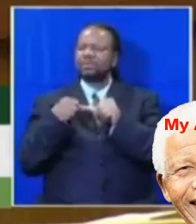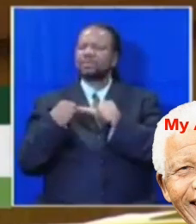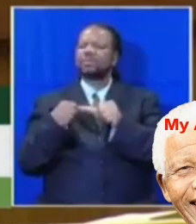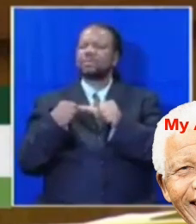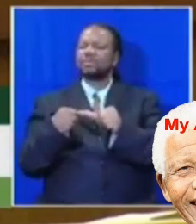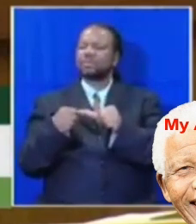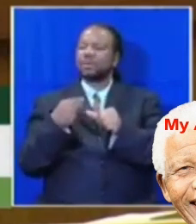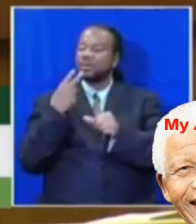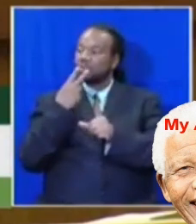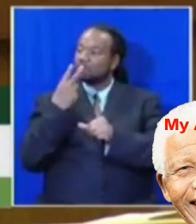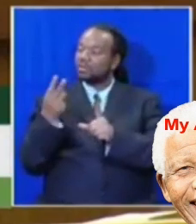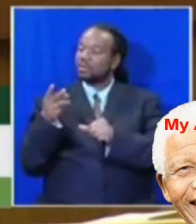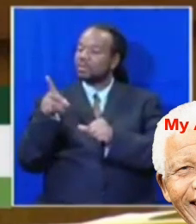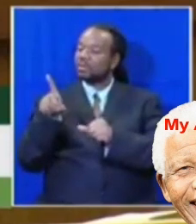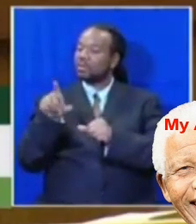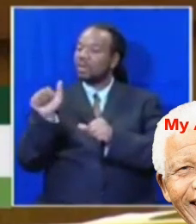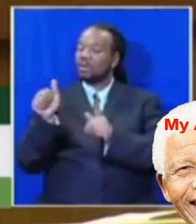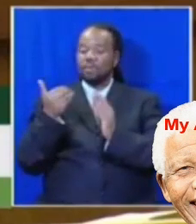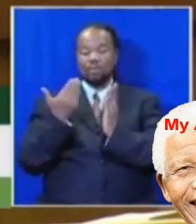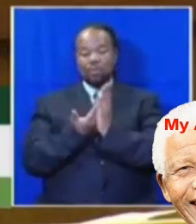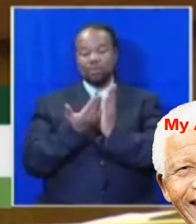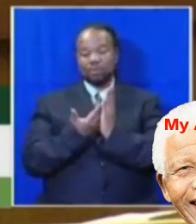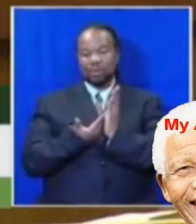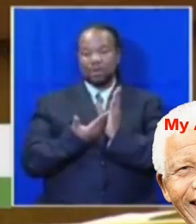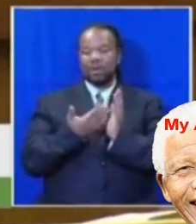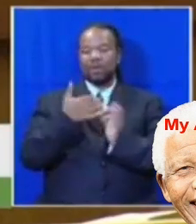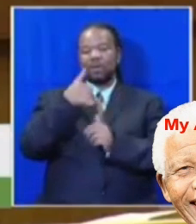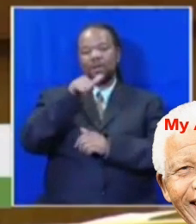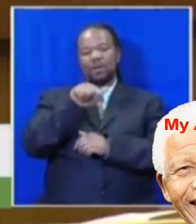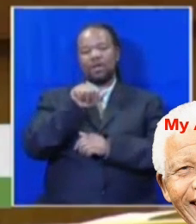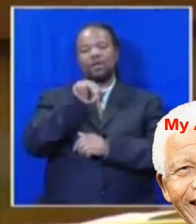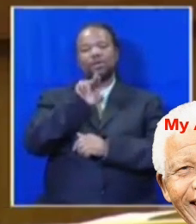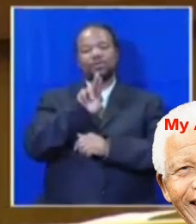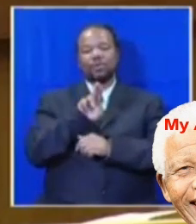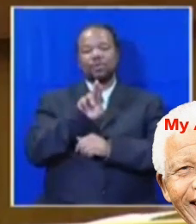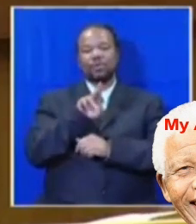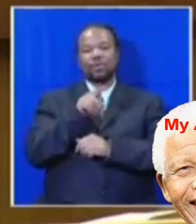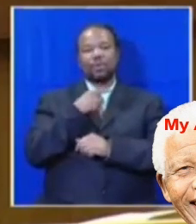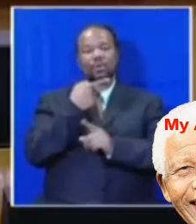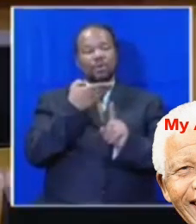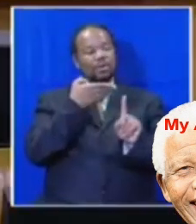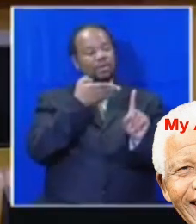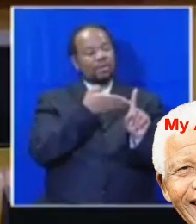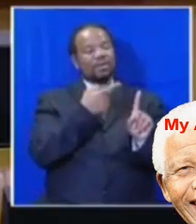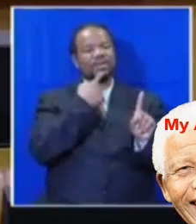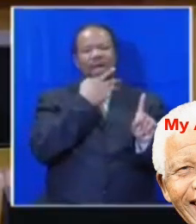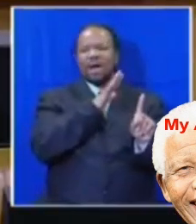DA motion. The AU and President al-Bashir matter is not a President Zuma